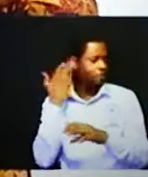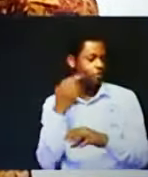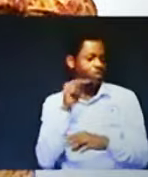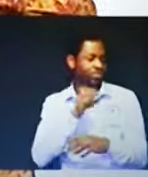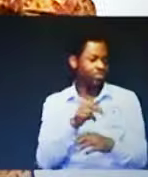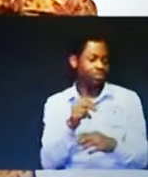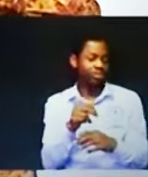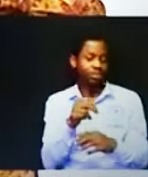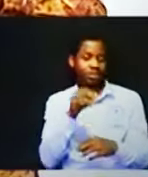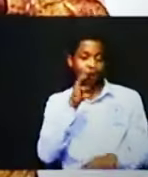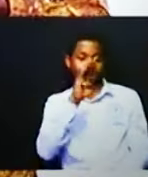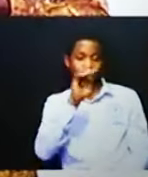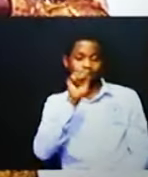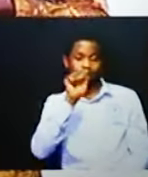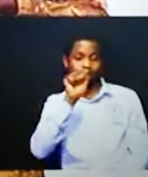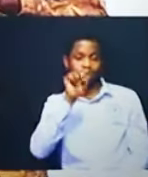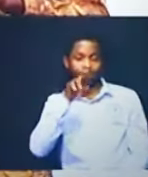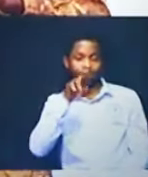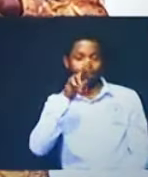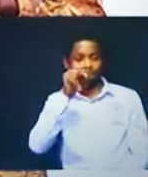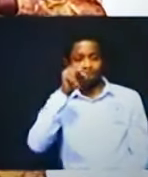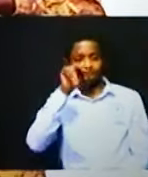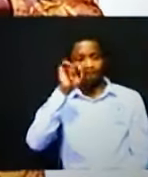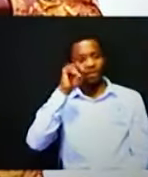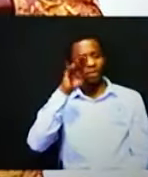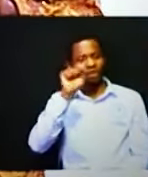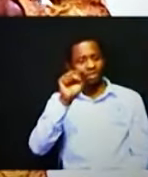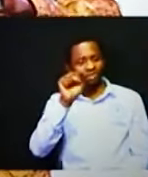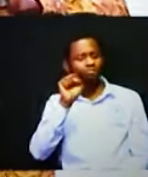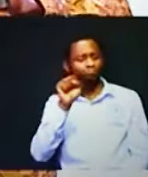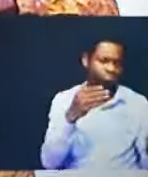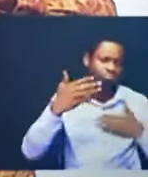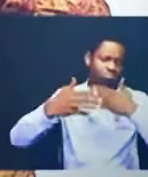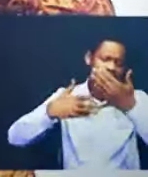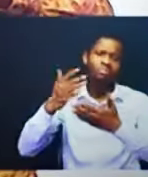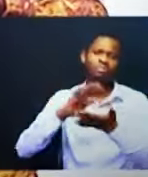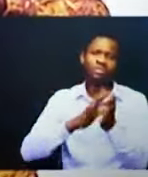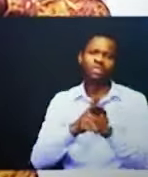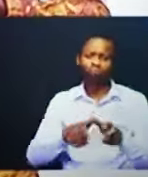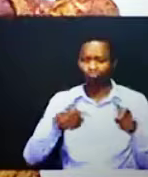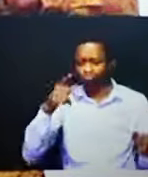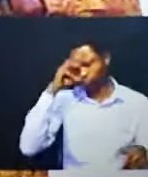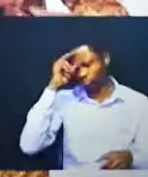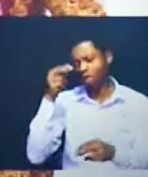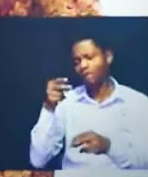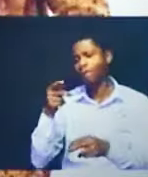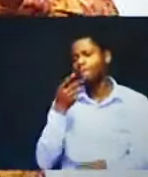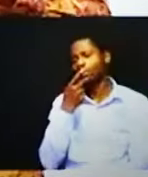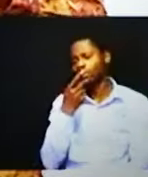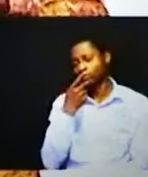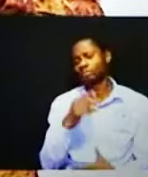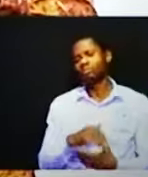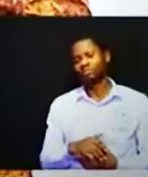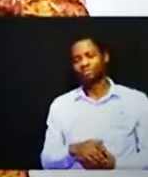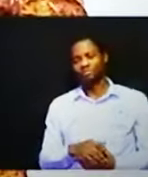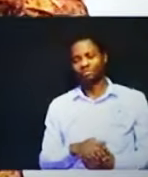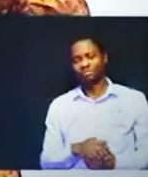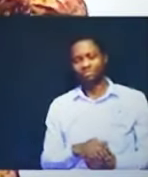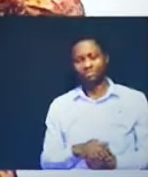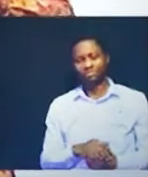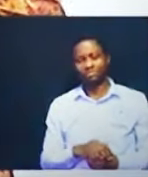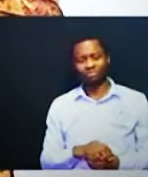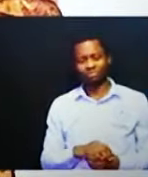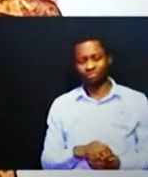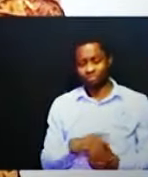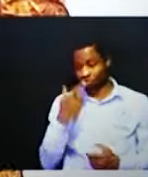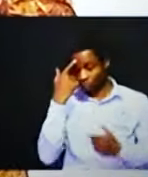do be a tiduba kuna on wa bomodi akwa shwe smafu Paul and or never can won share on the shen cryya kosi bra